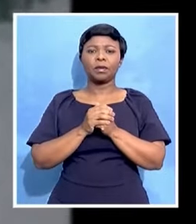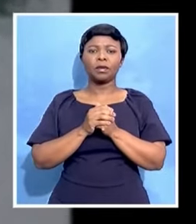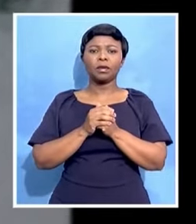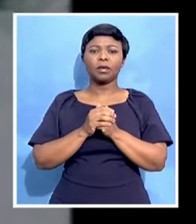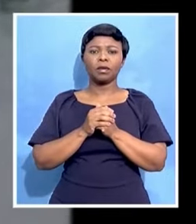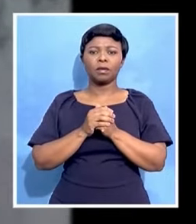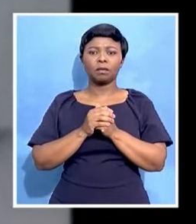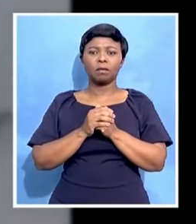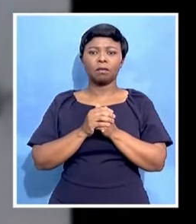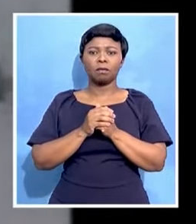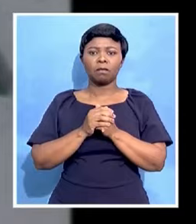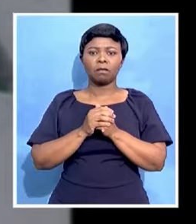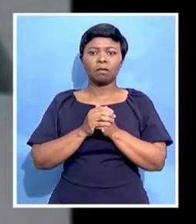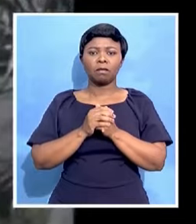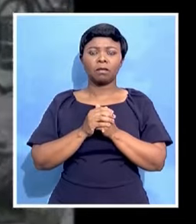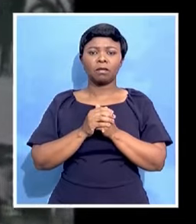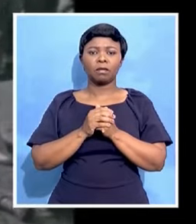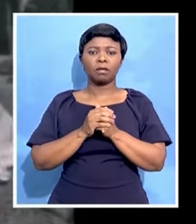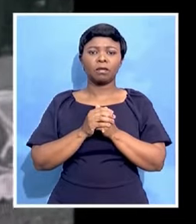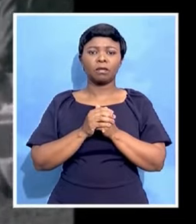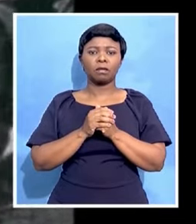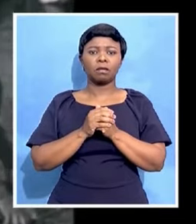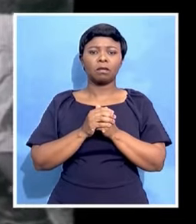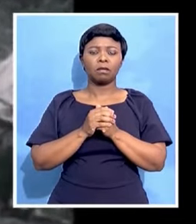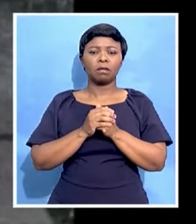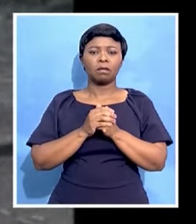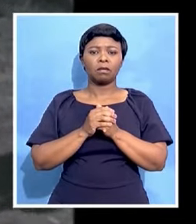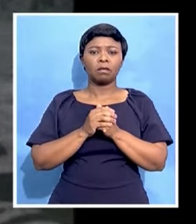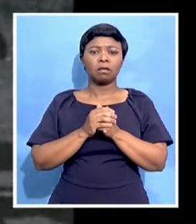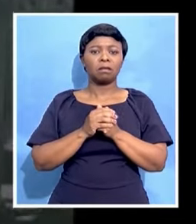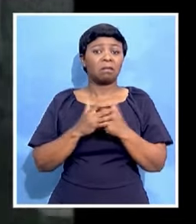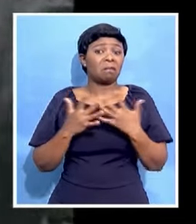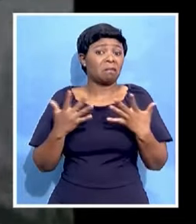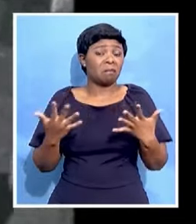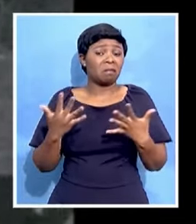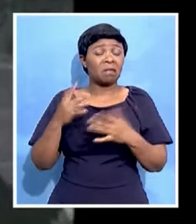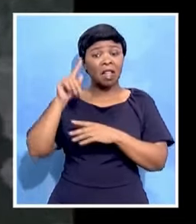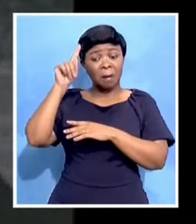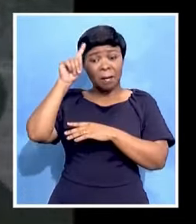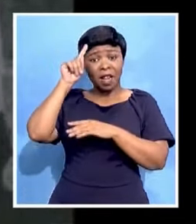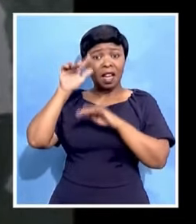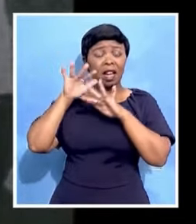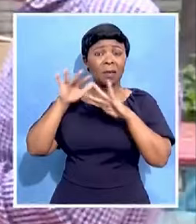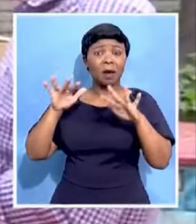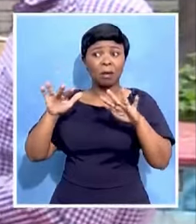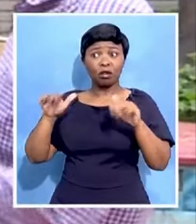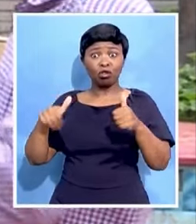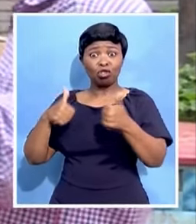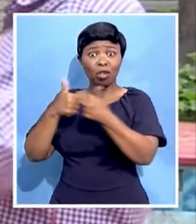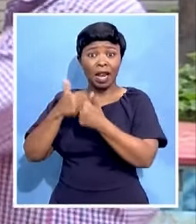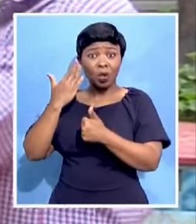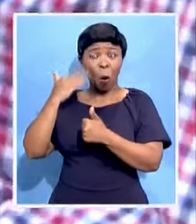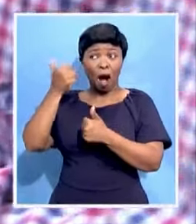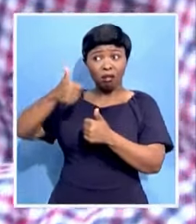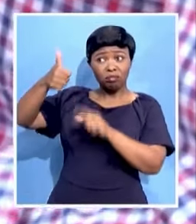Death was almost always imminent when black people challenged the white supremacist laws. But looking